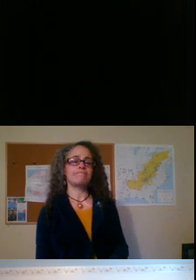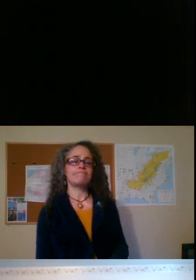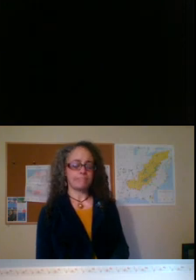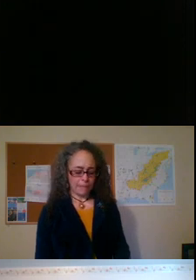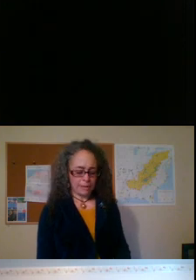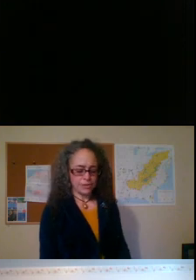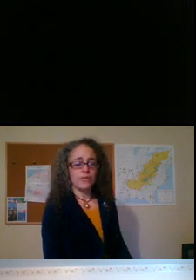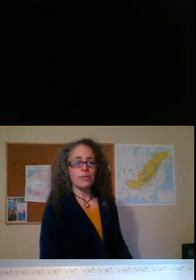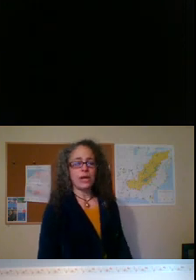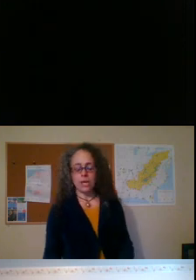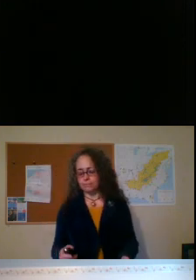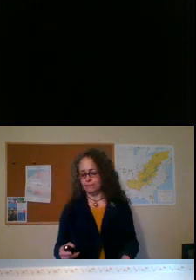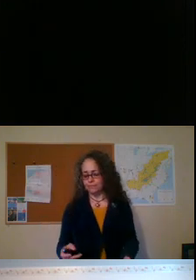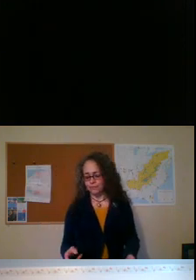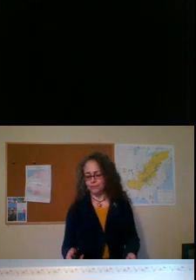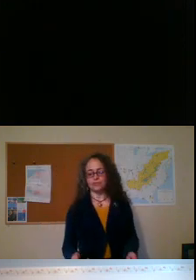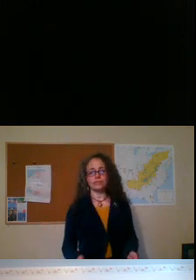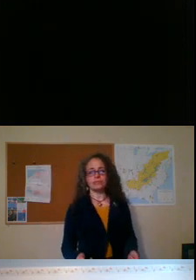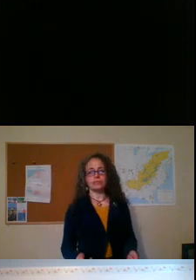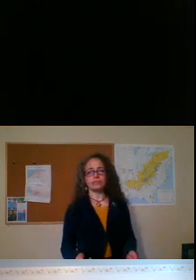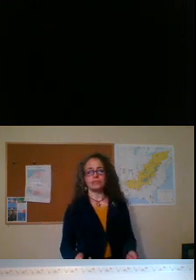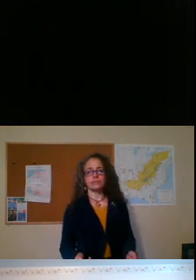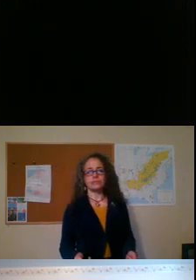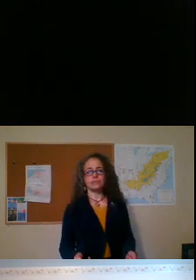Okay, cool. So moving right along.